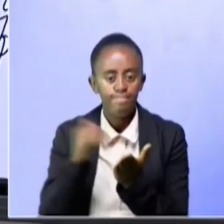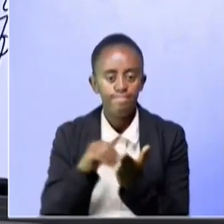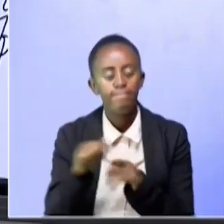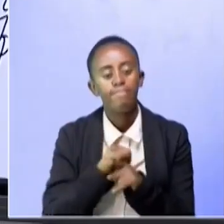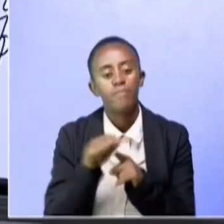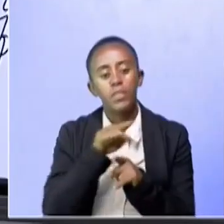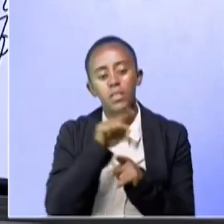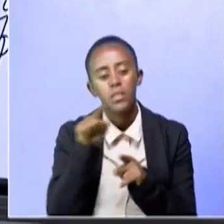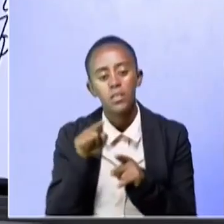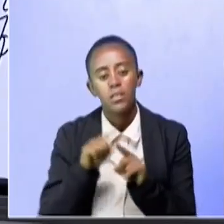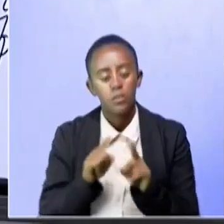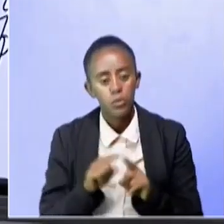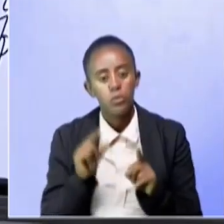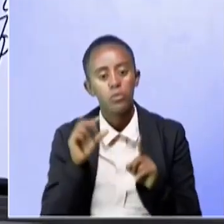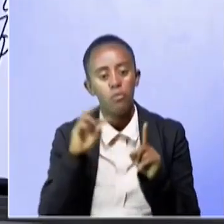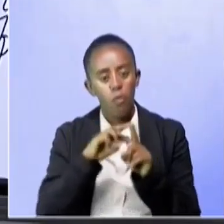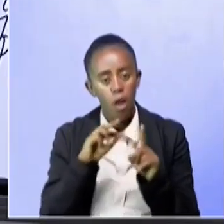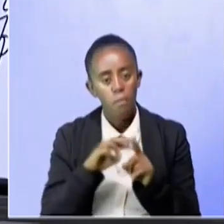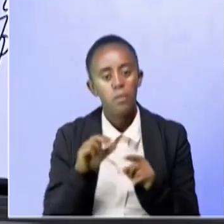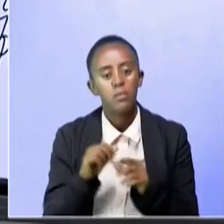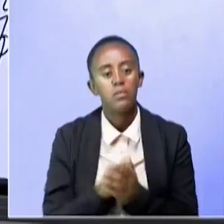different contexts.